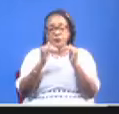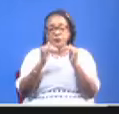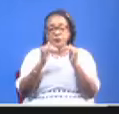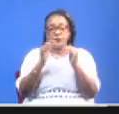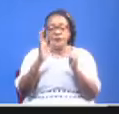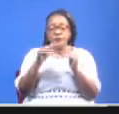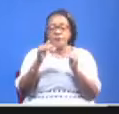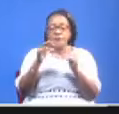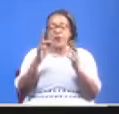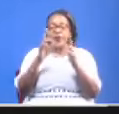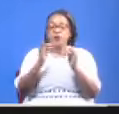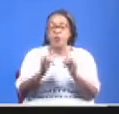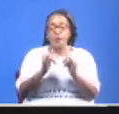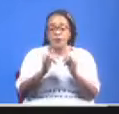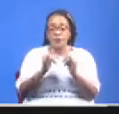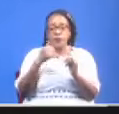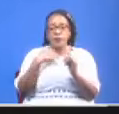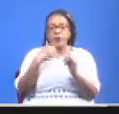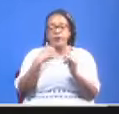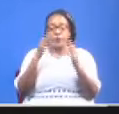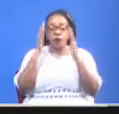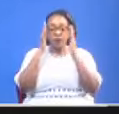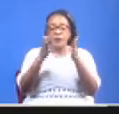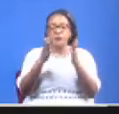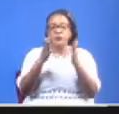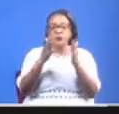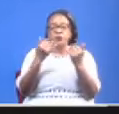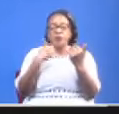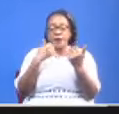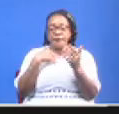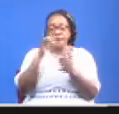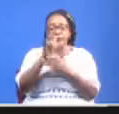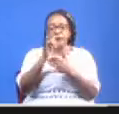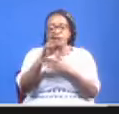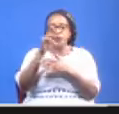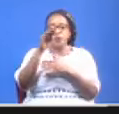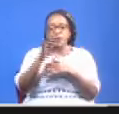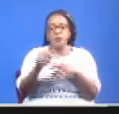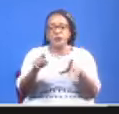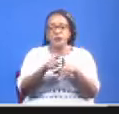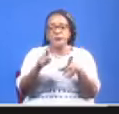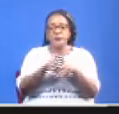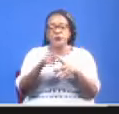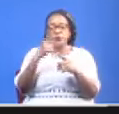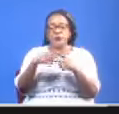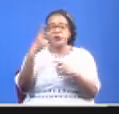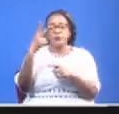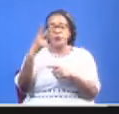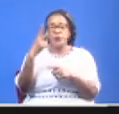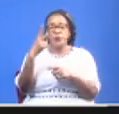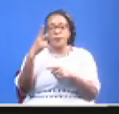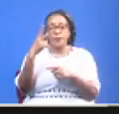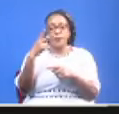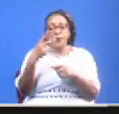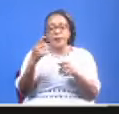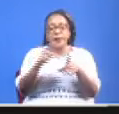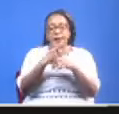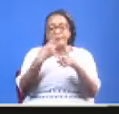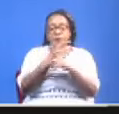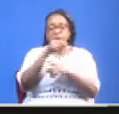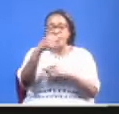to renewables. There was a commitment to triple renewables, and there was a commitment to double renewables, and a number